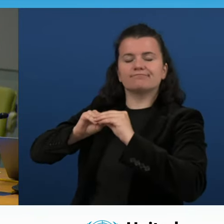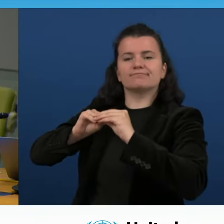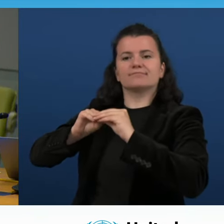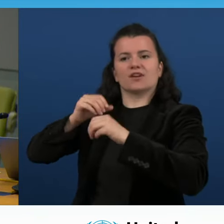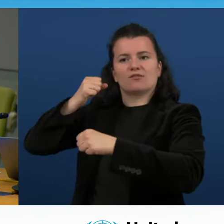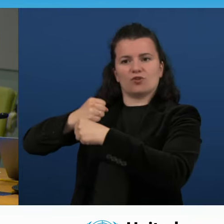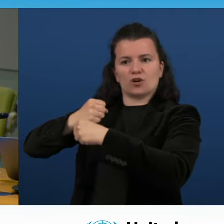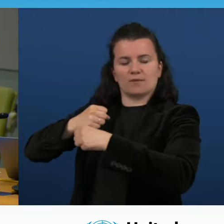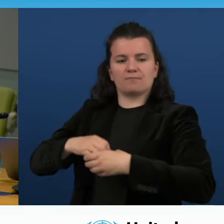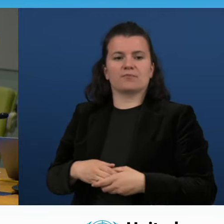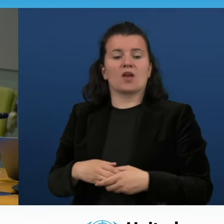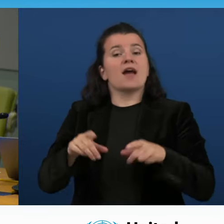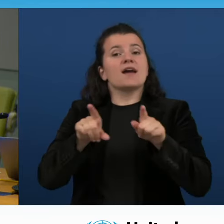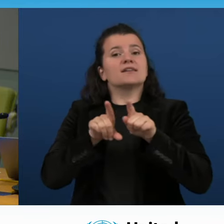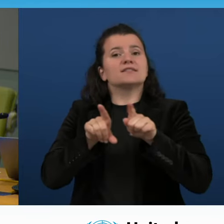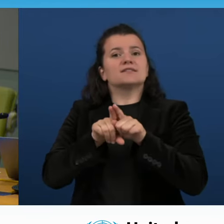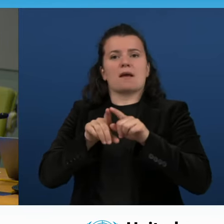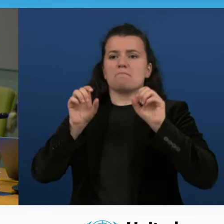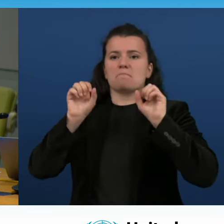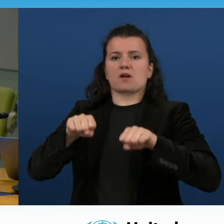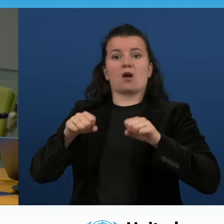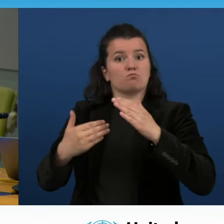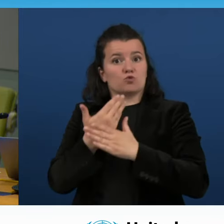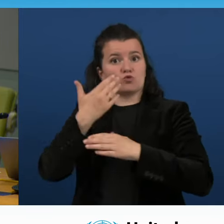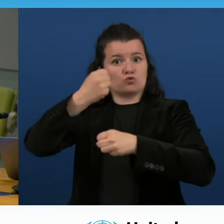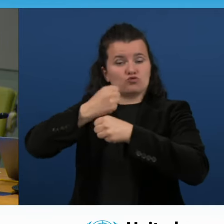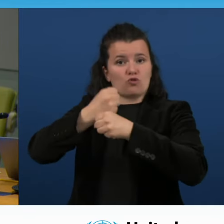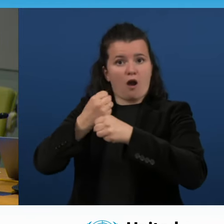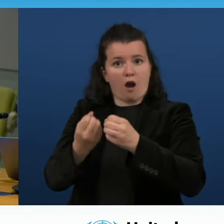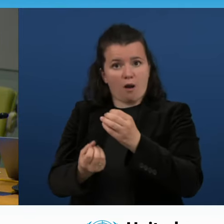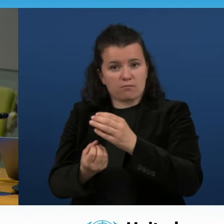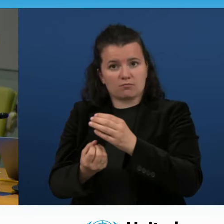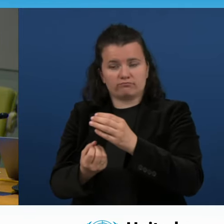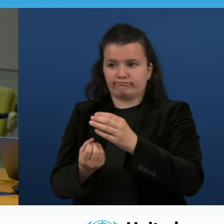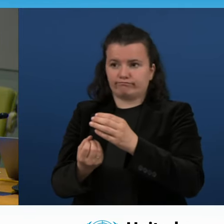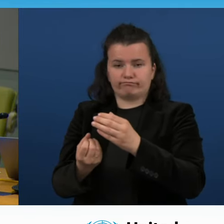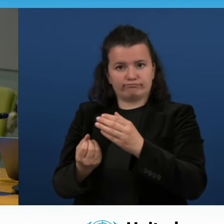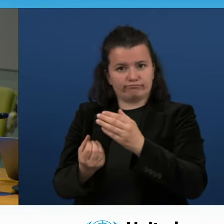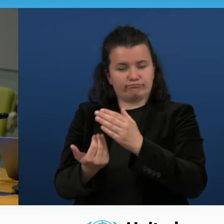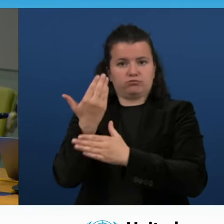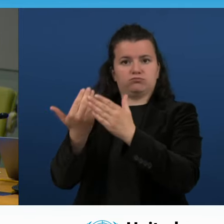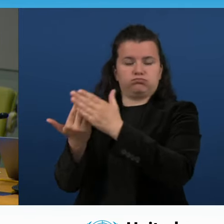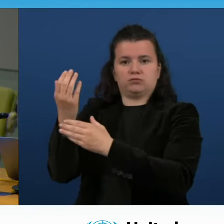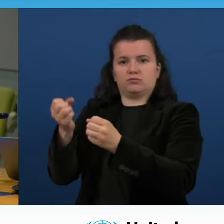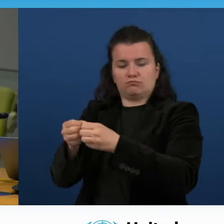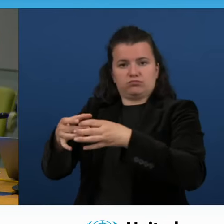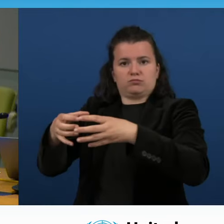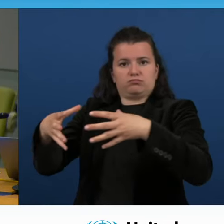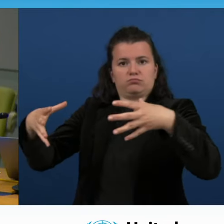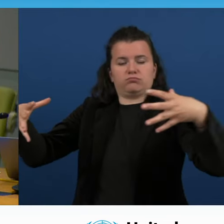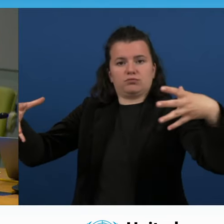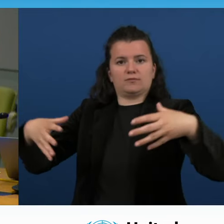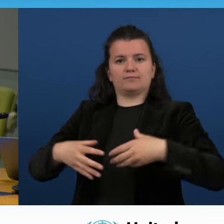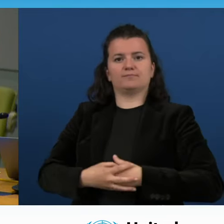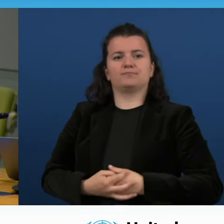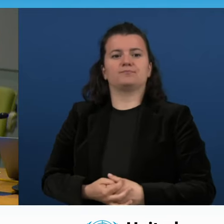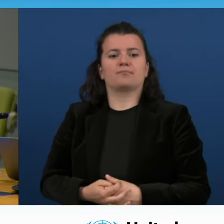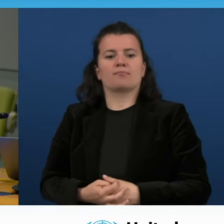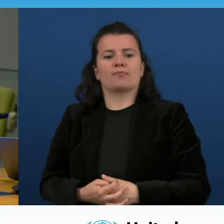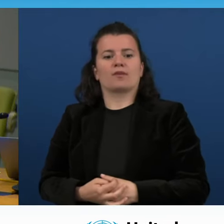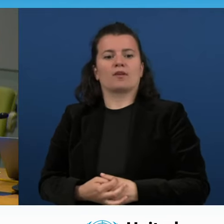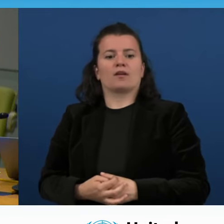creation for young people, obviously, to be employed and given skills for employment. So, for example, internships, and not